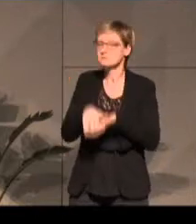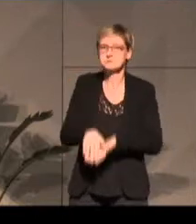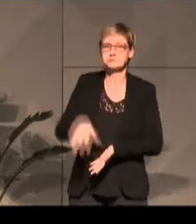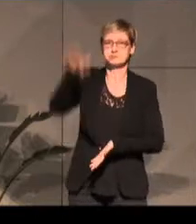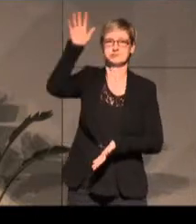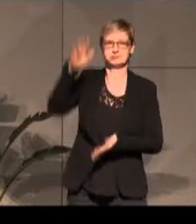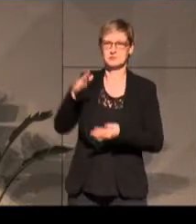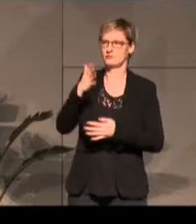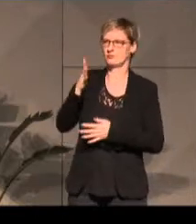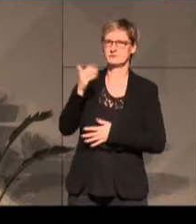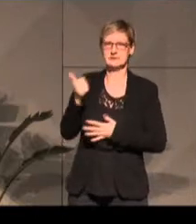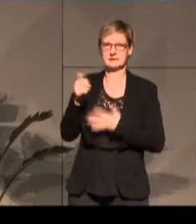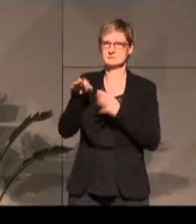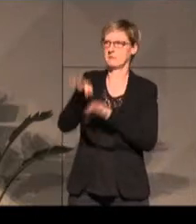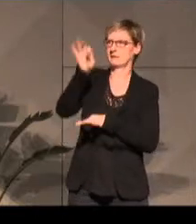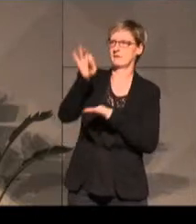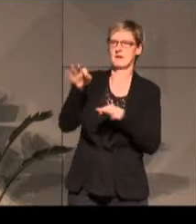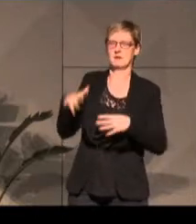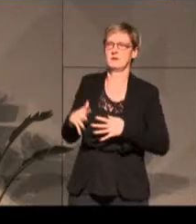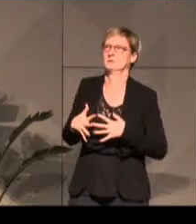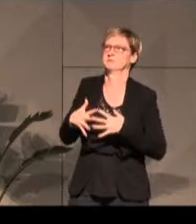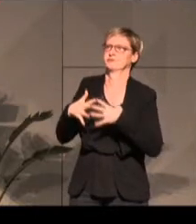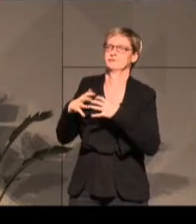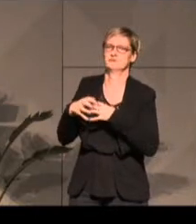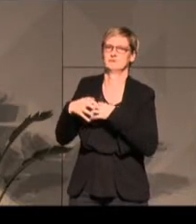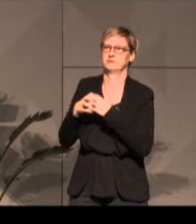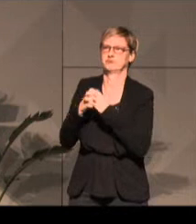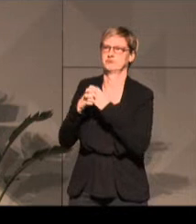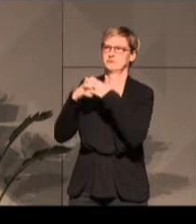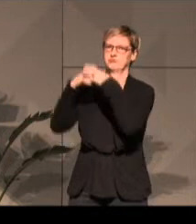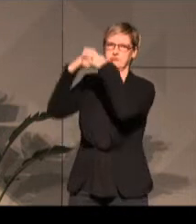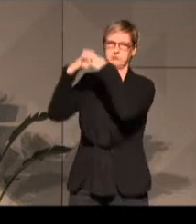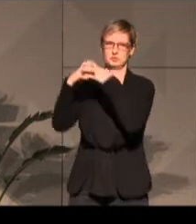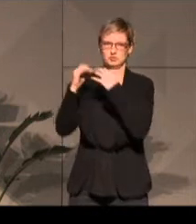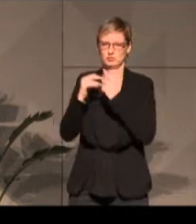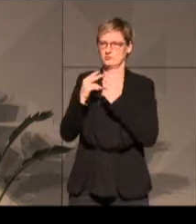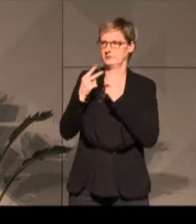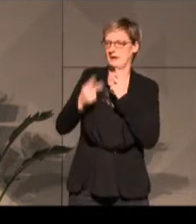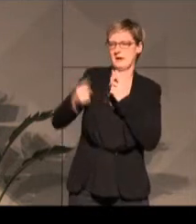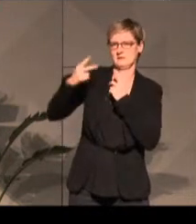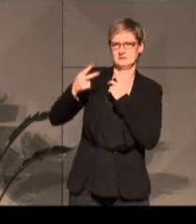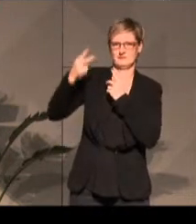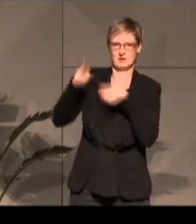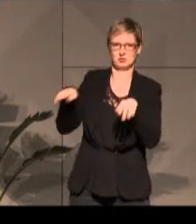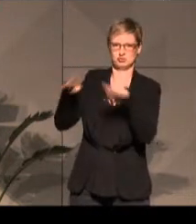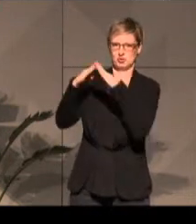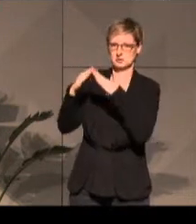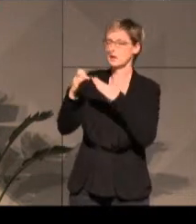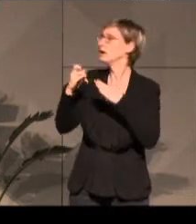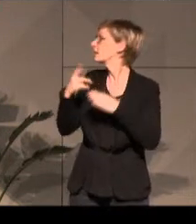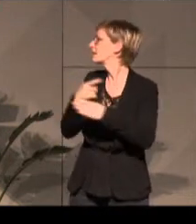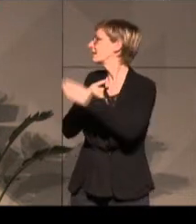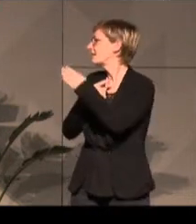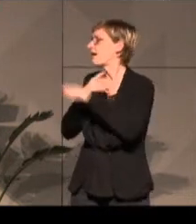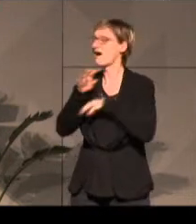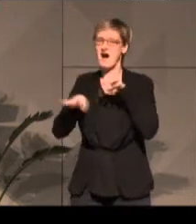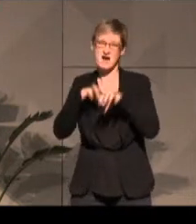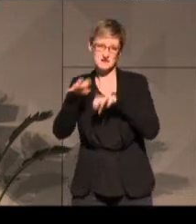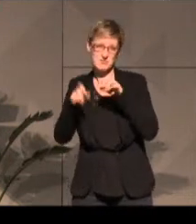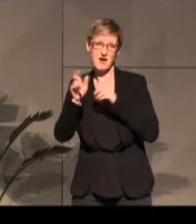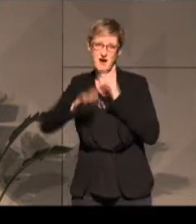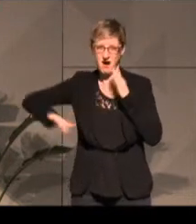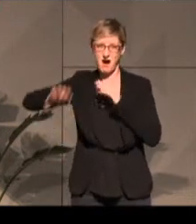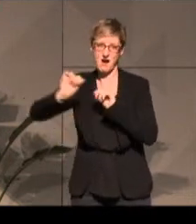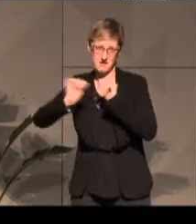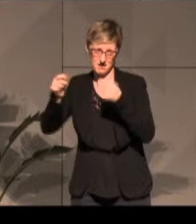these pressured ridges can pile up to 6 meters or so. That's like just 2 houses. Then there's